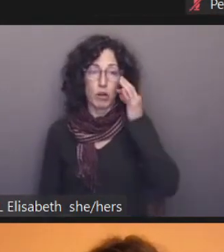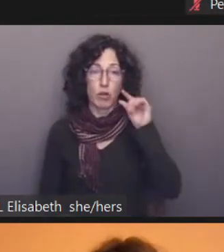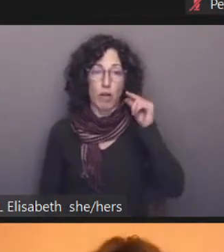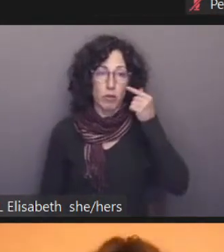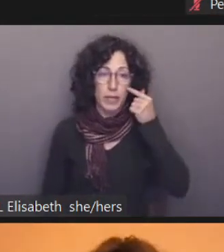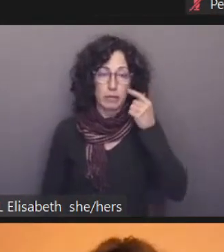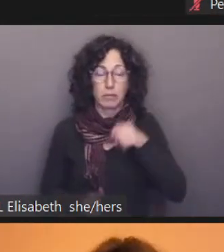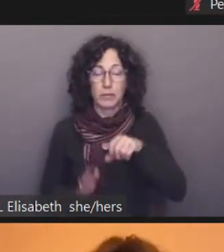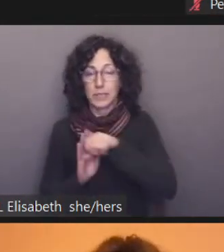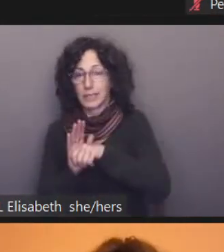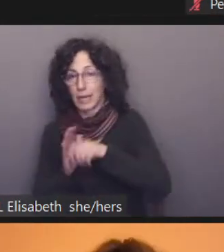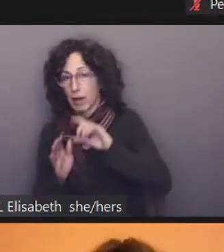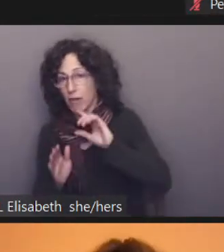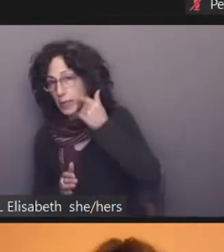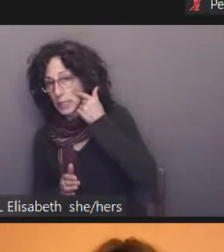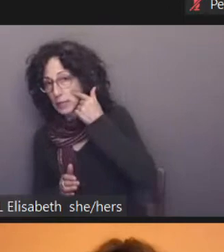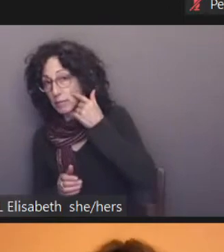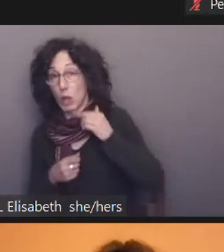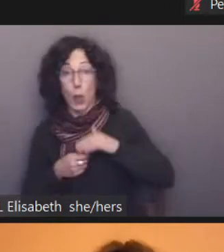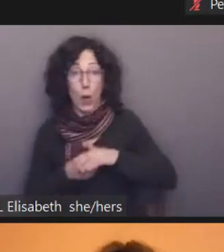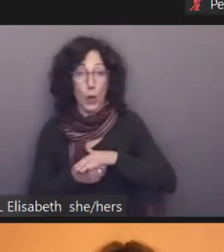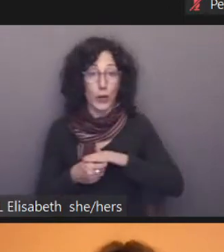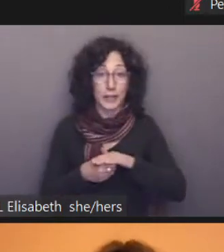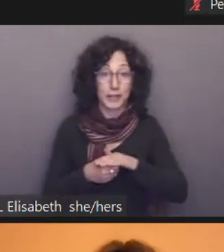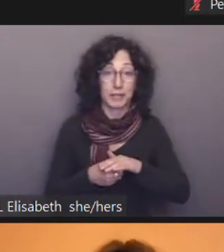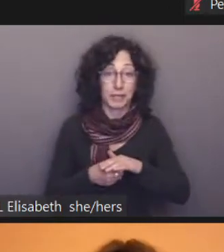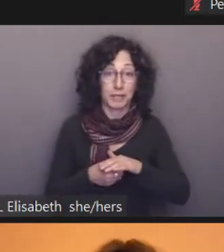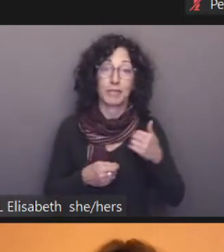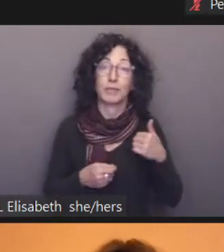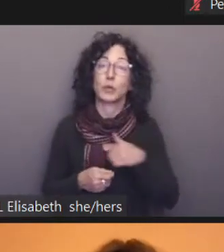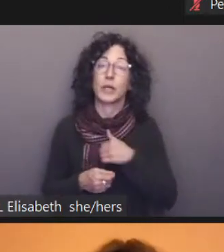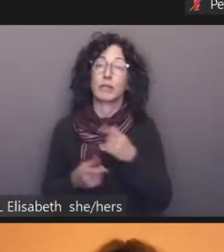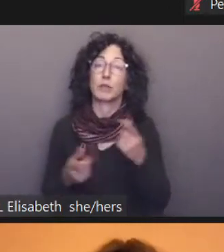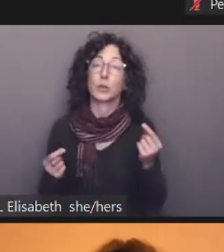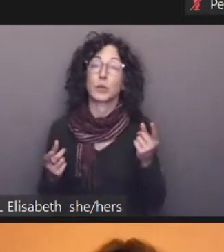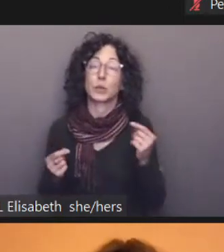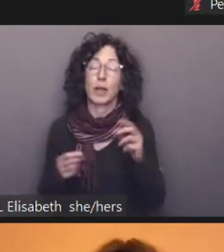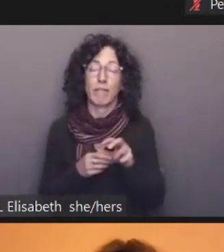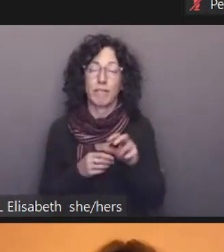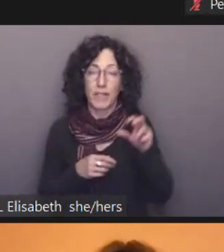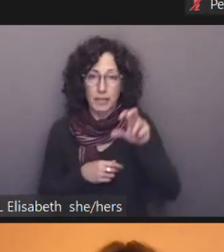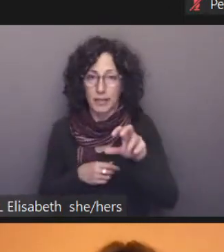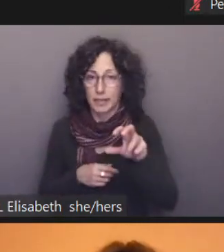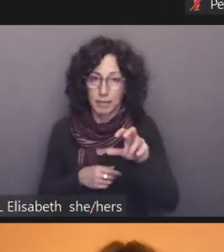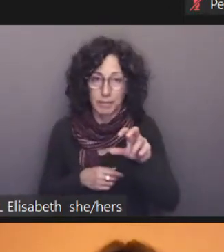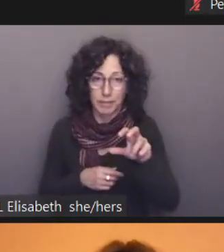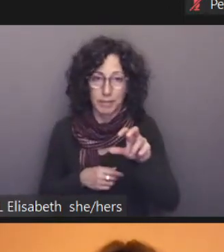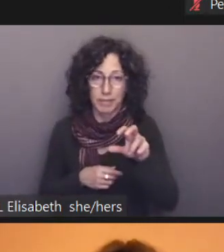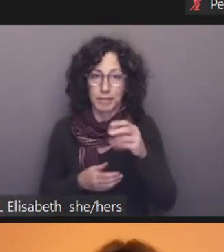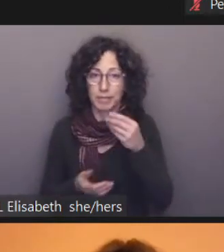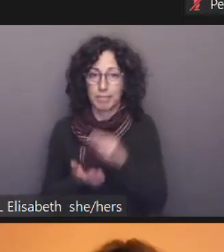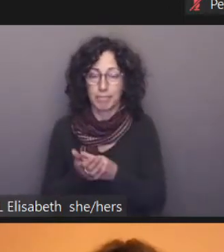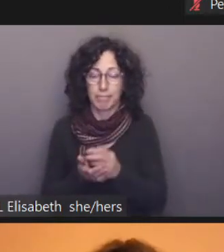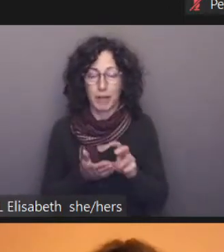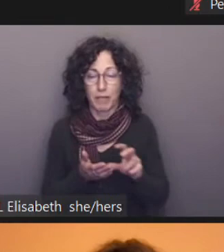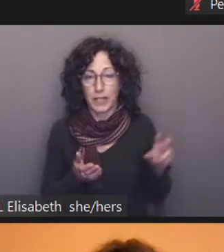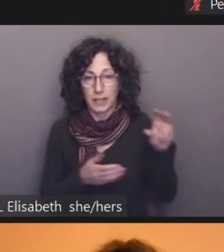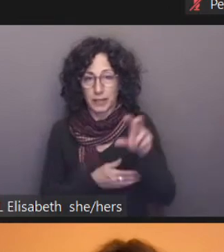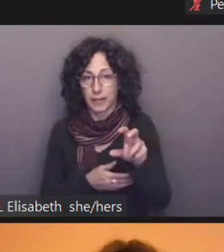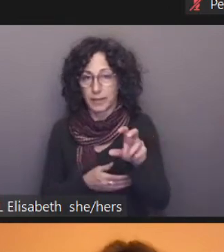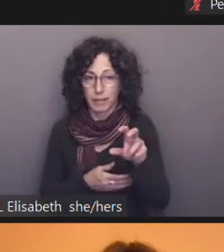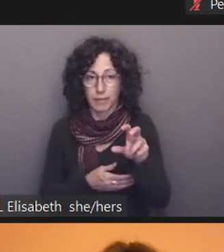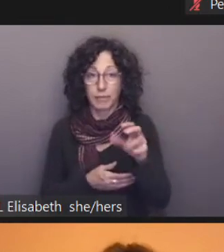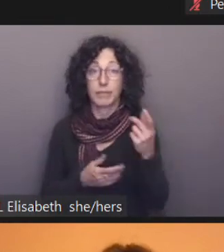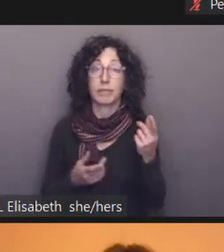state government, and we here locally, have invested and have put the funds into these efforts in